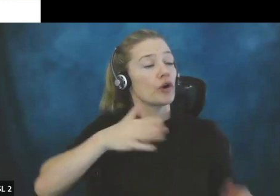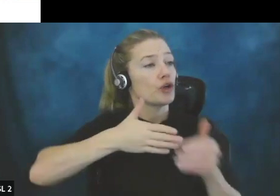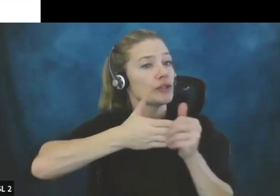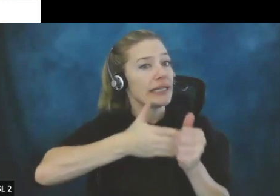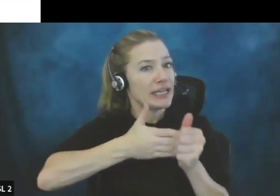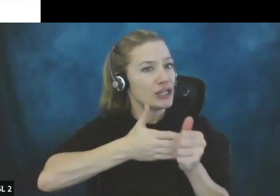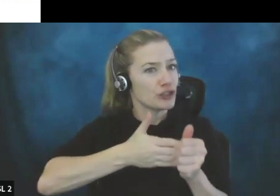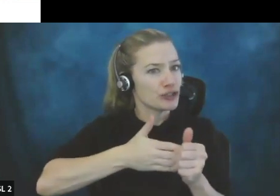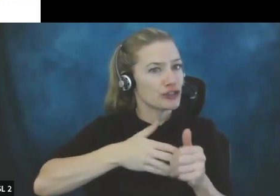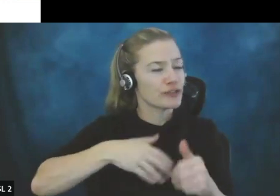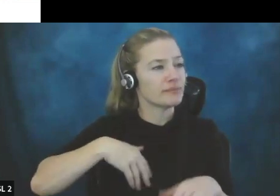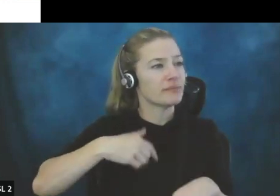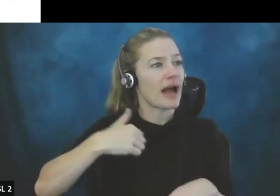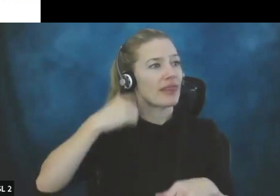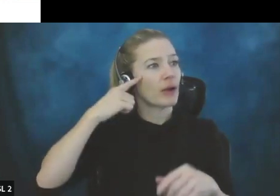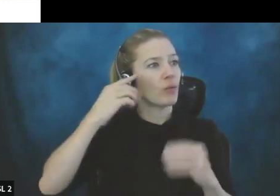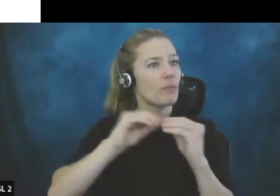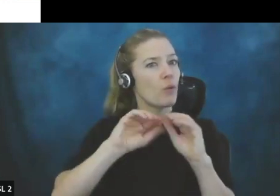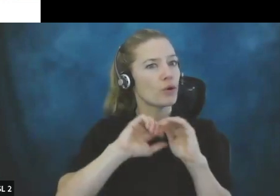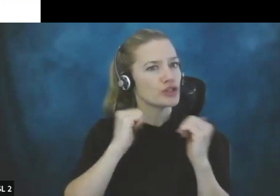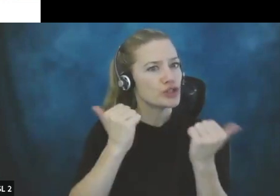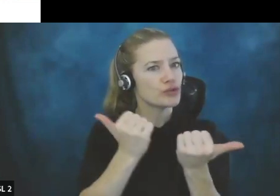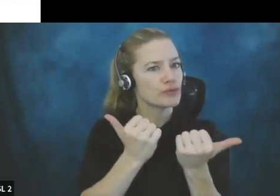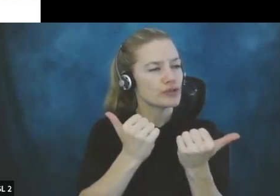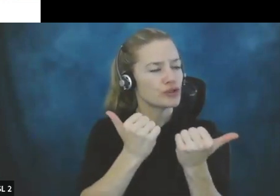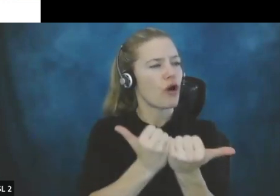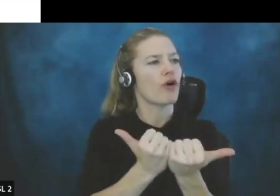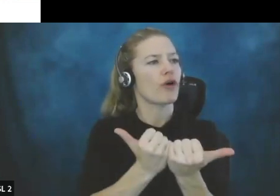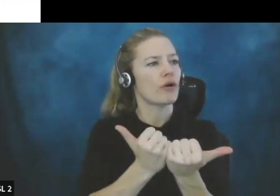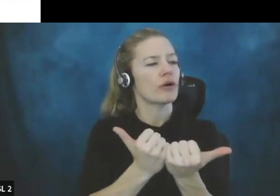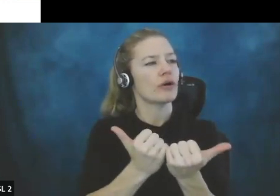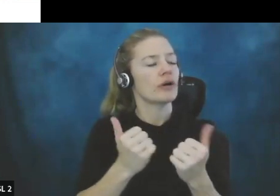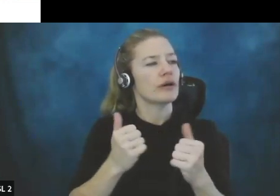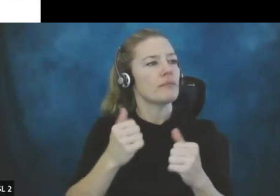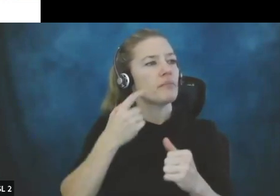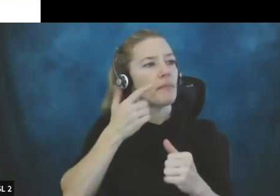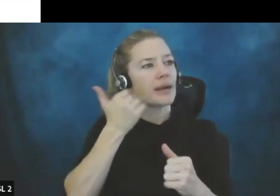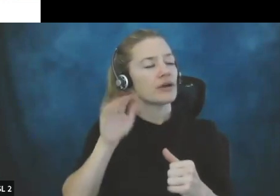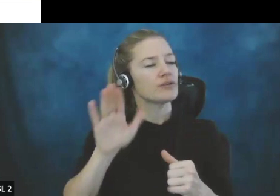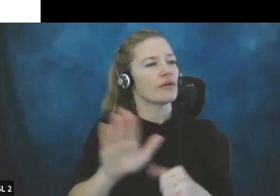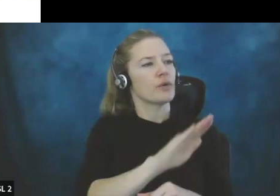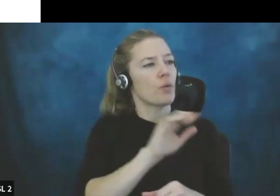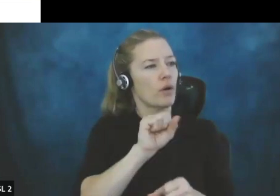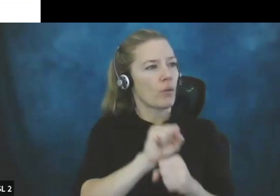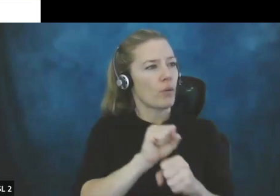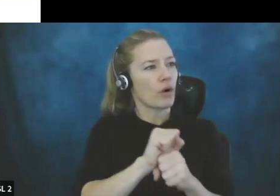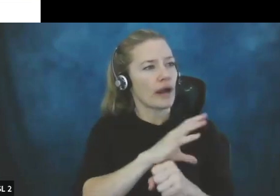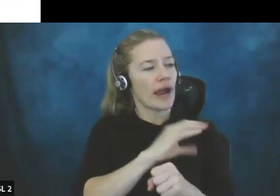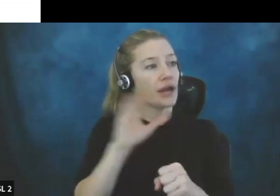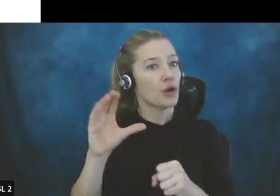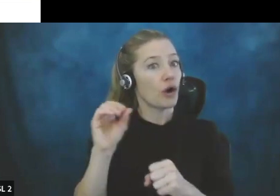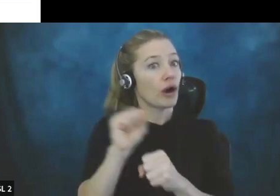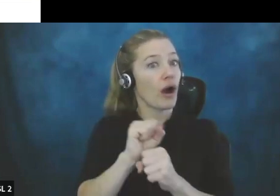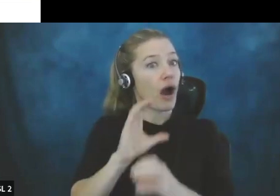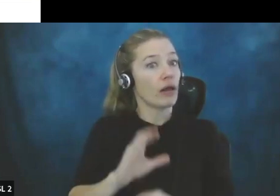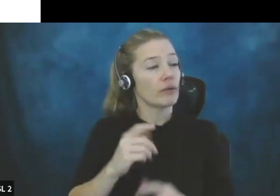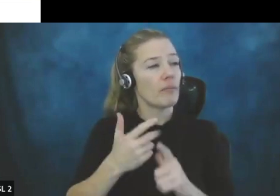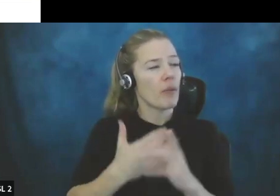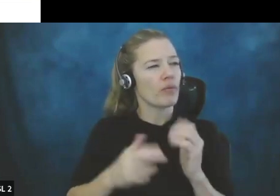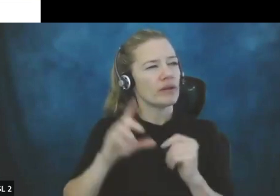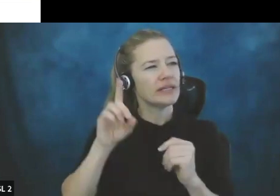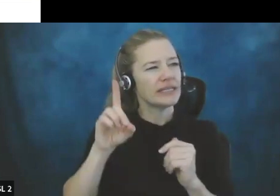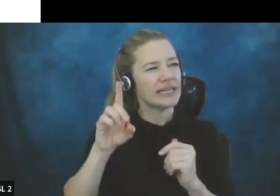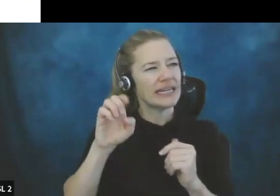much. Thank you for your leadership. I think we're a stronger aging and disability network because of much of your work, as well